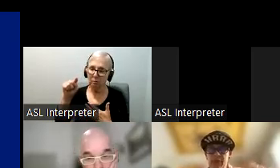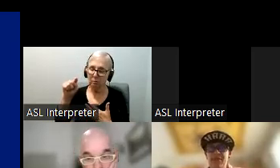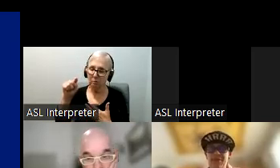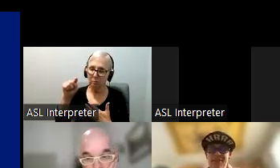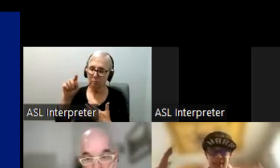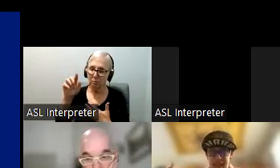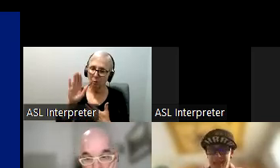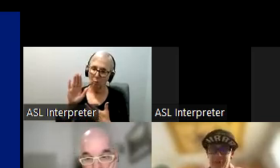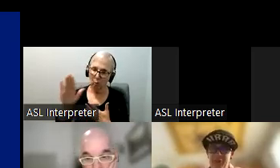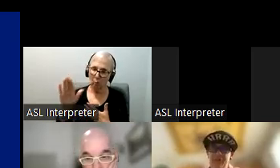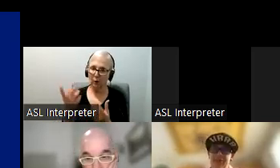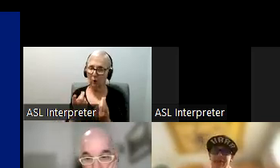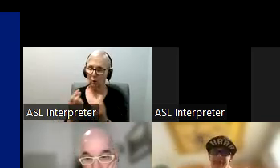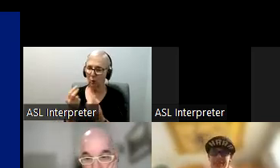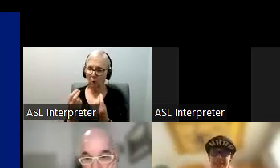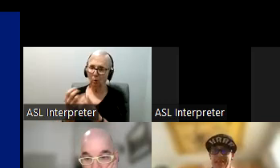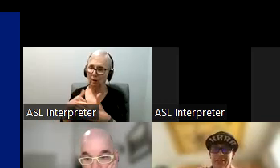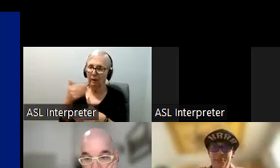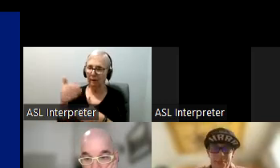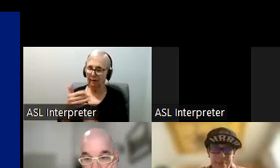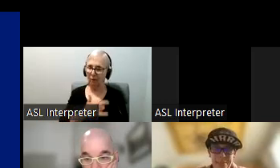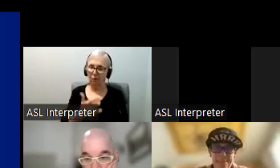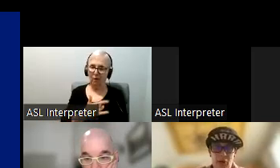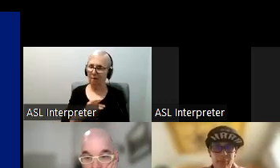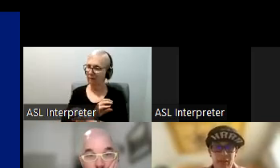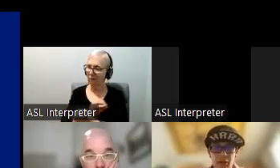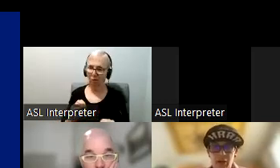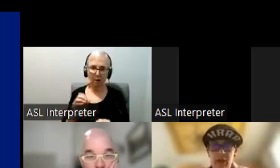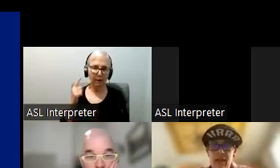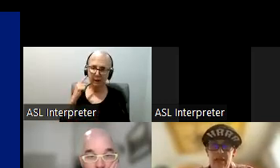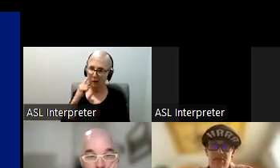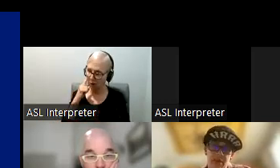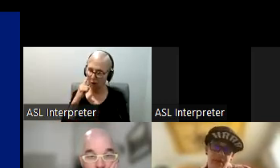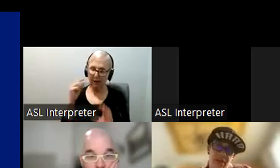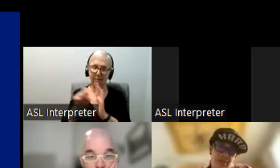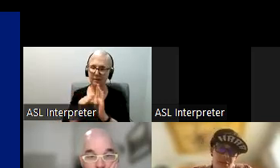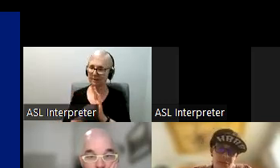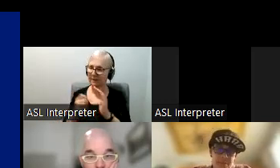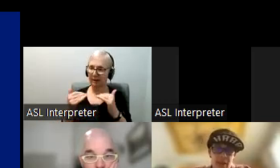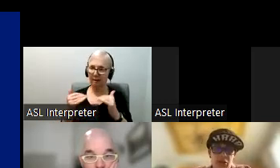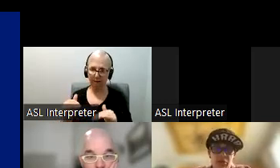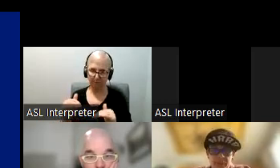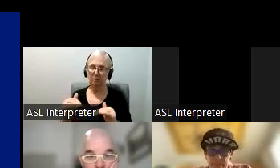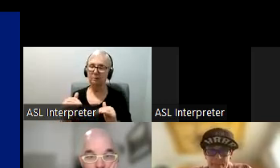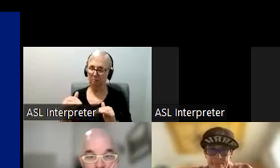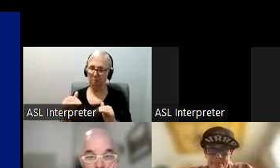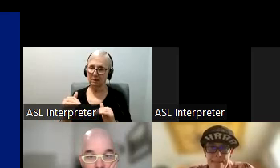your for you feeling like you aren't being heard and things aren't being done. So thank